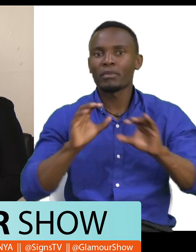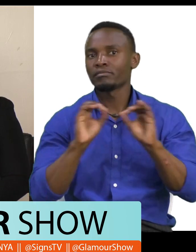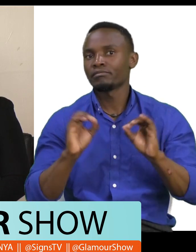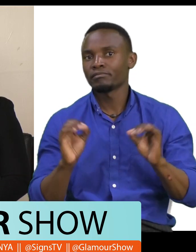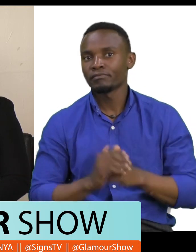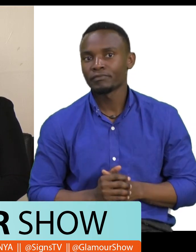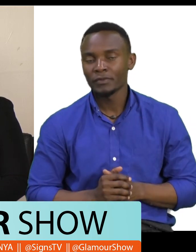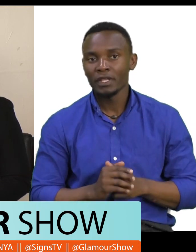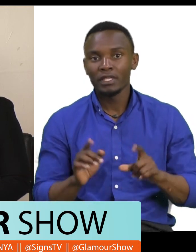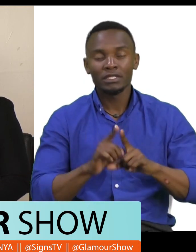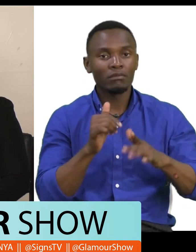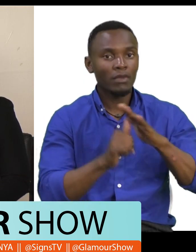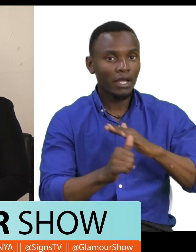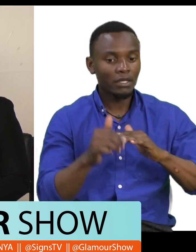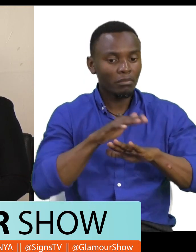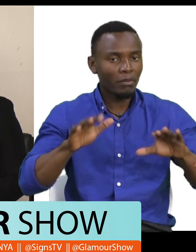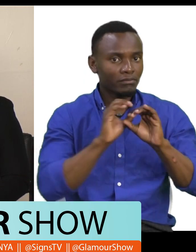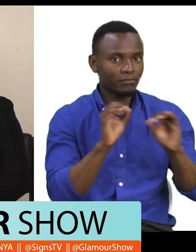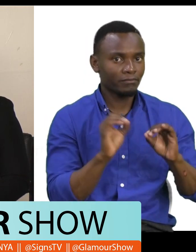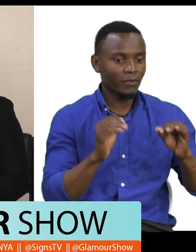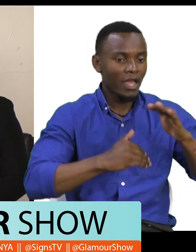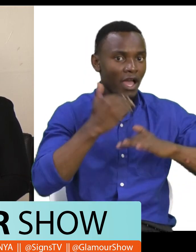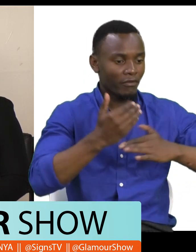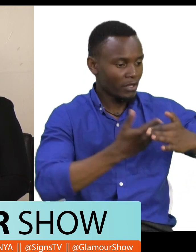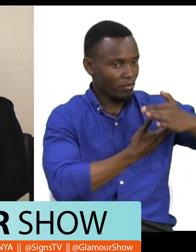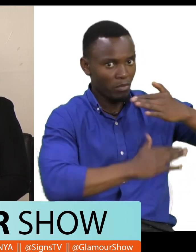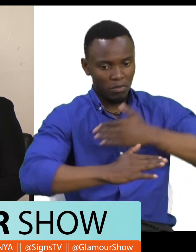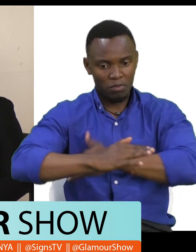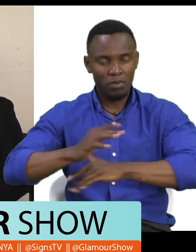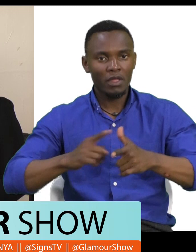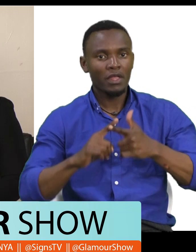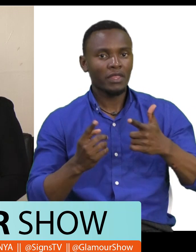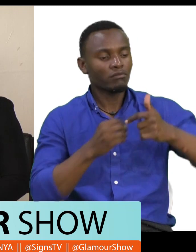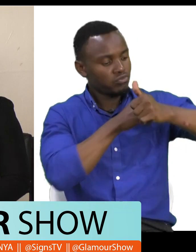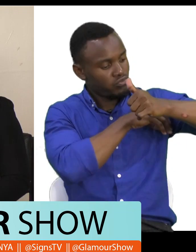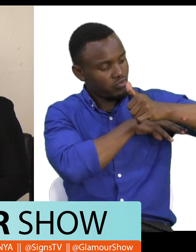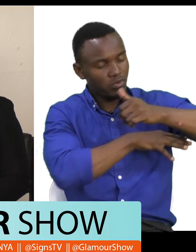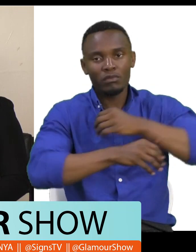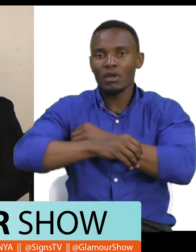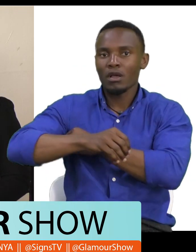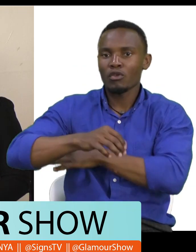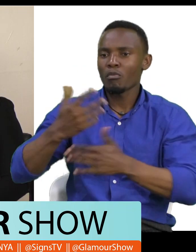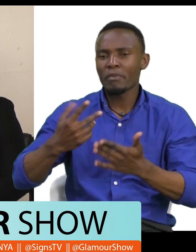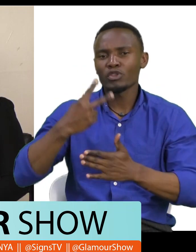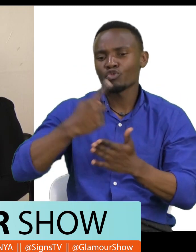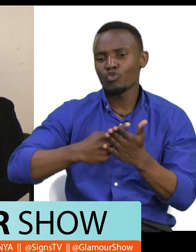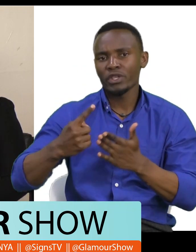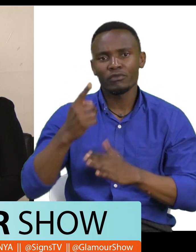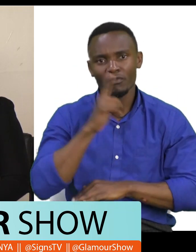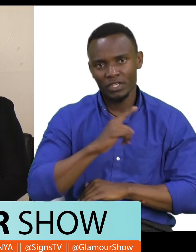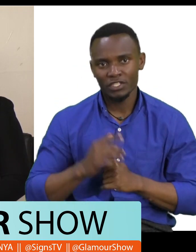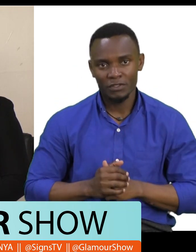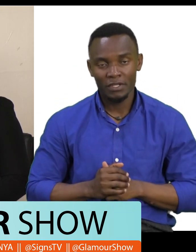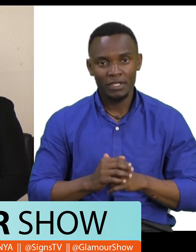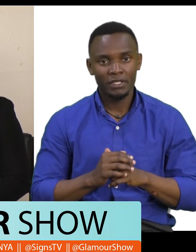whereby under temporary hair removal, that hair after being removed, it grows. It can grow after 2 weeks. Then that